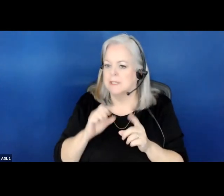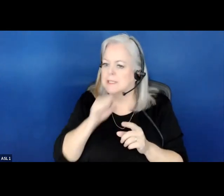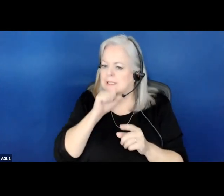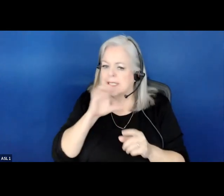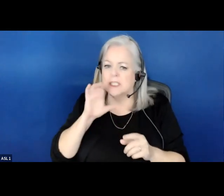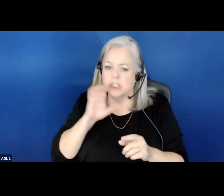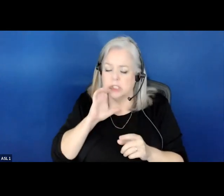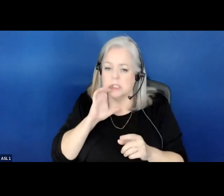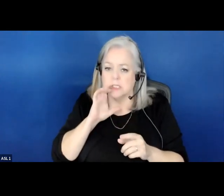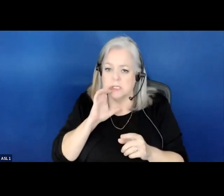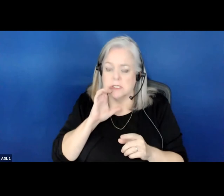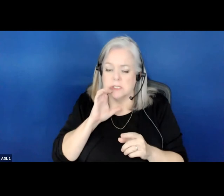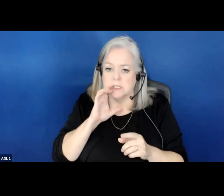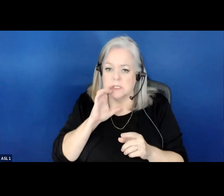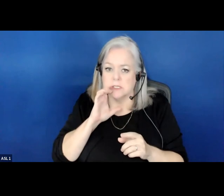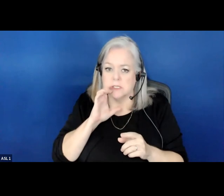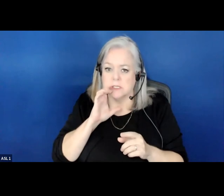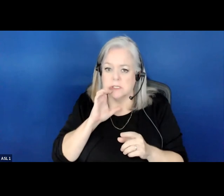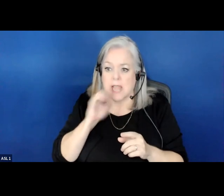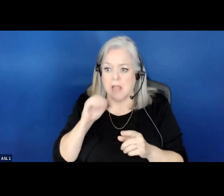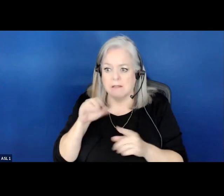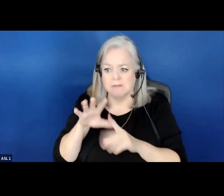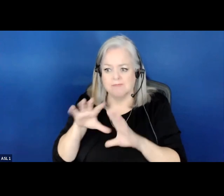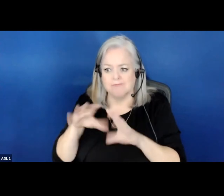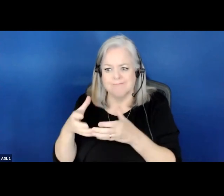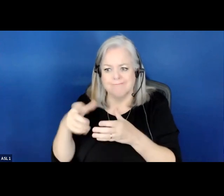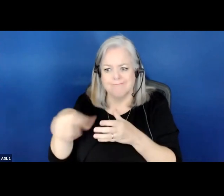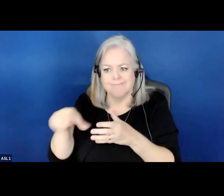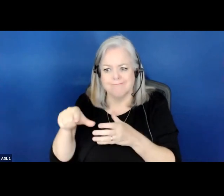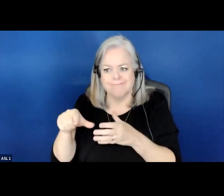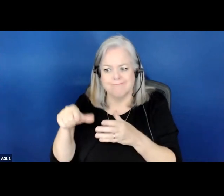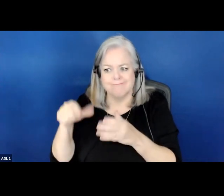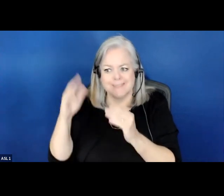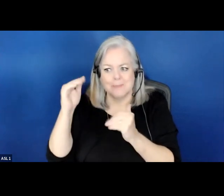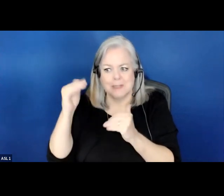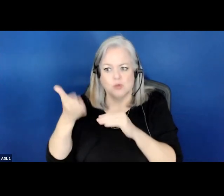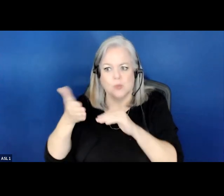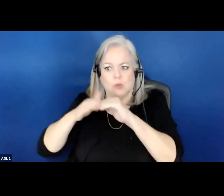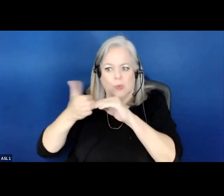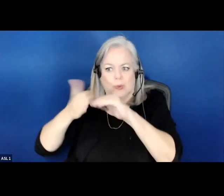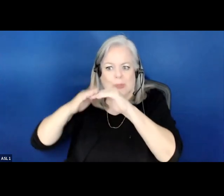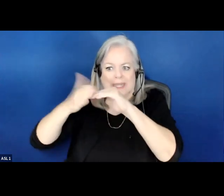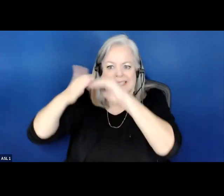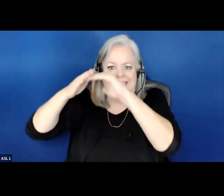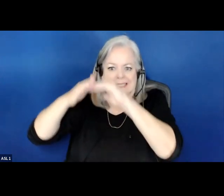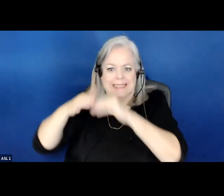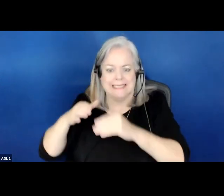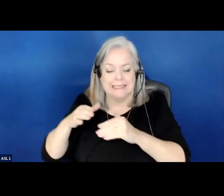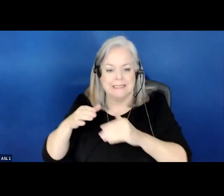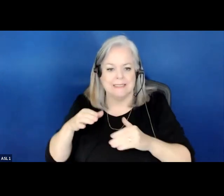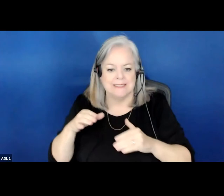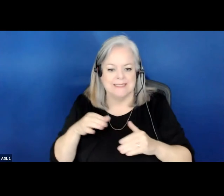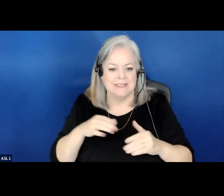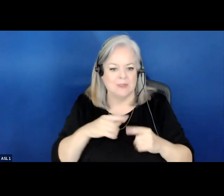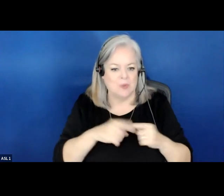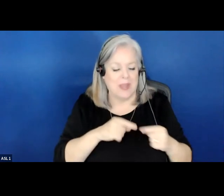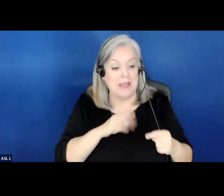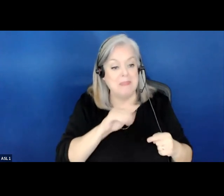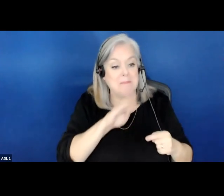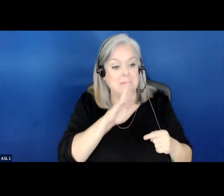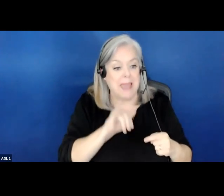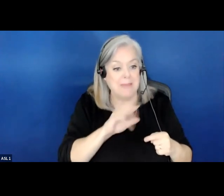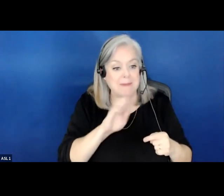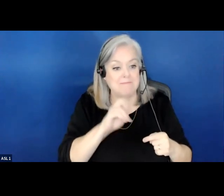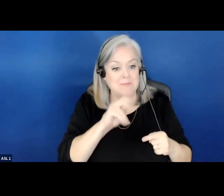and this population is anticipated to increase as the baby boomer generation